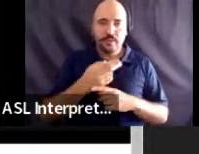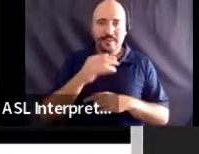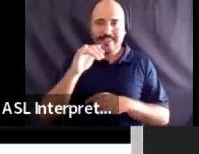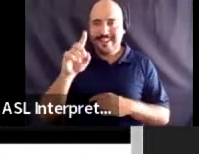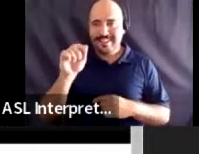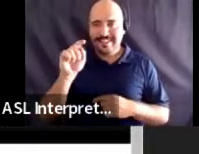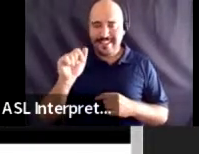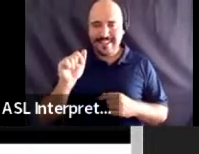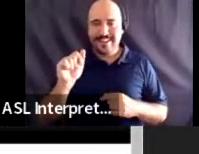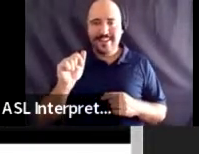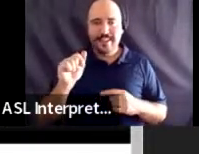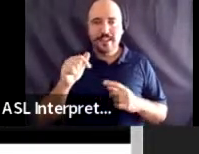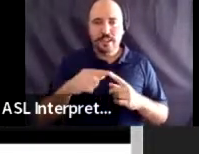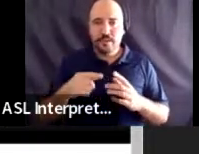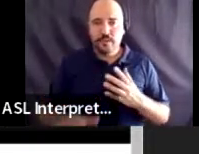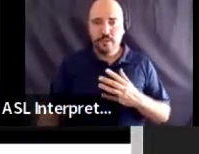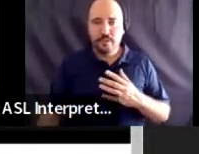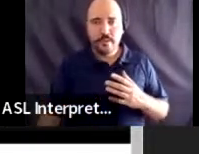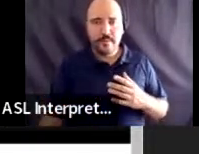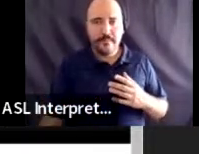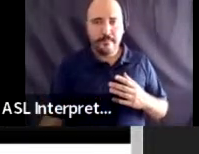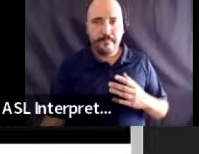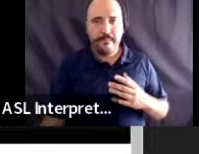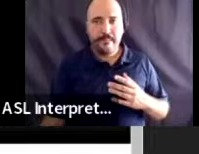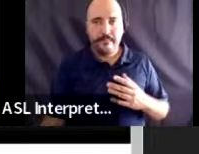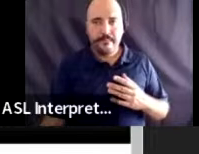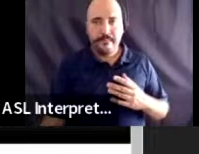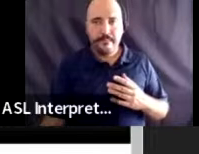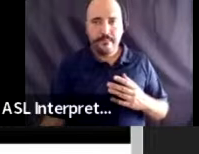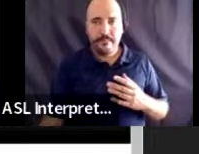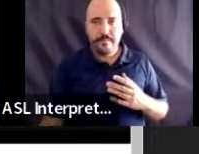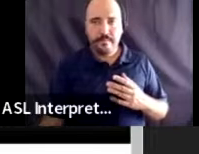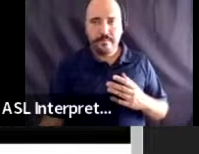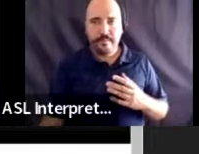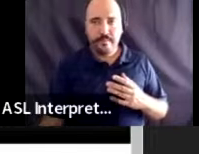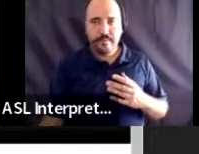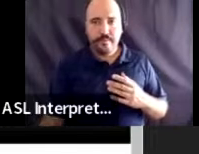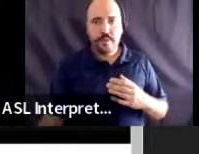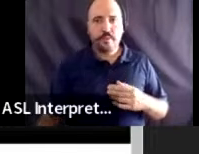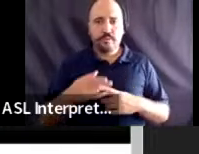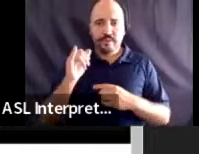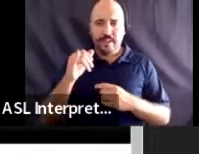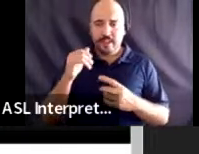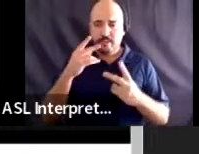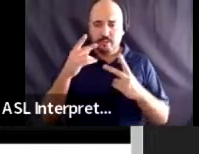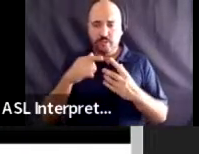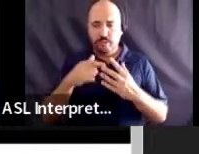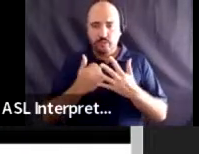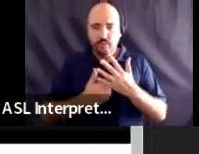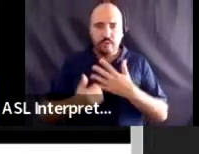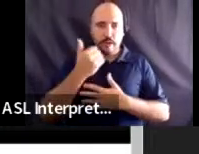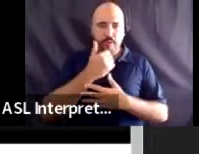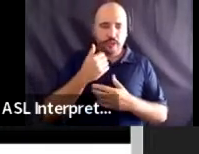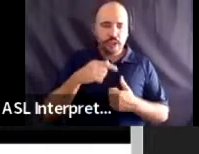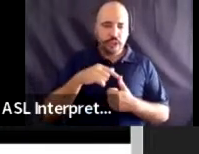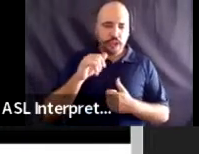to prioritize. So generally, the top 2 screen readers are JAWS and NVDA, or have